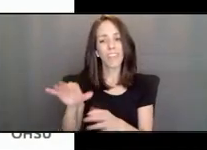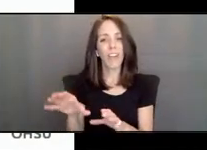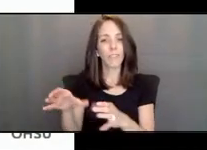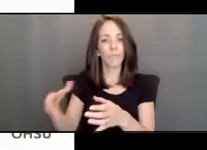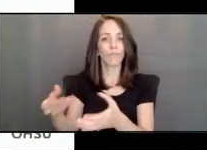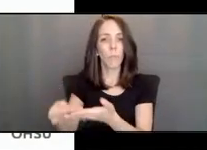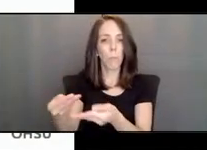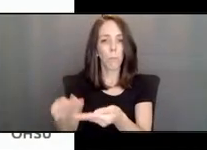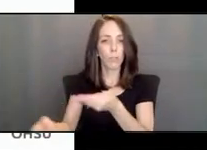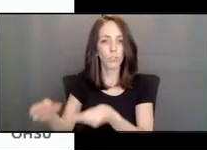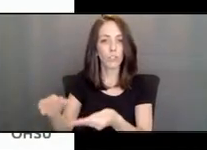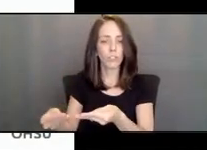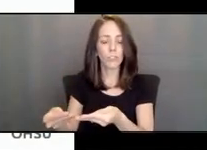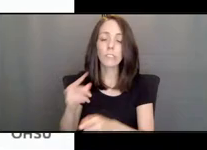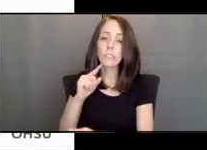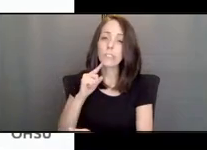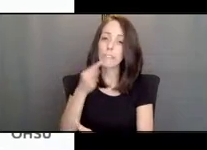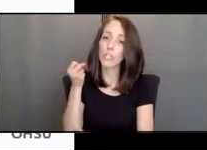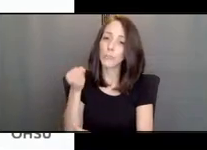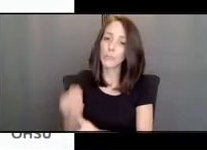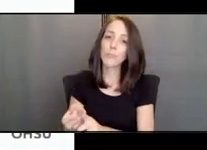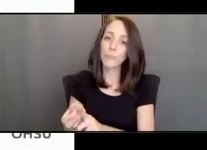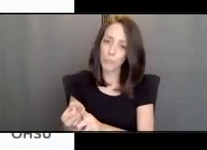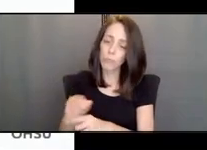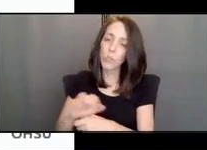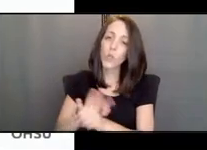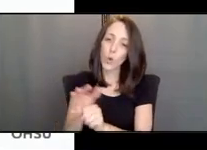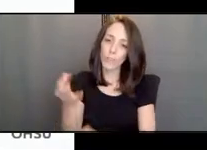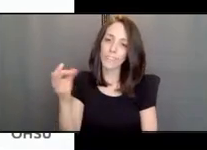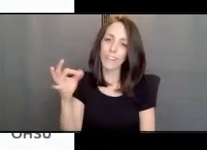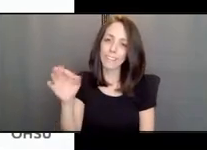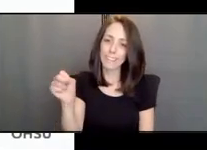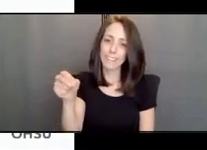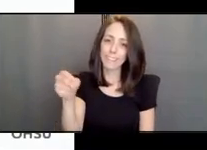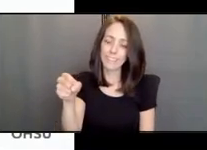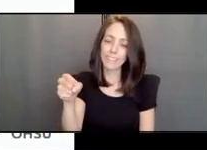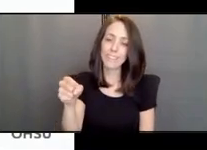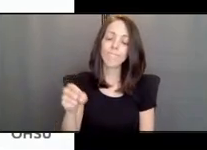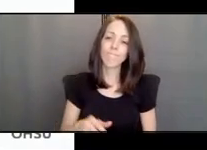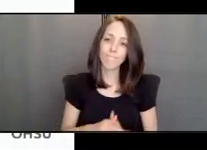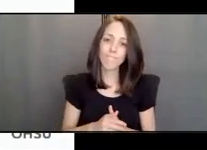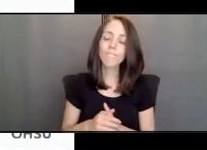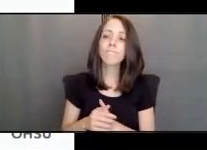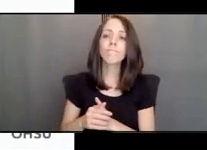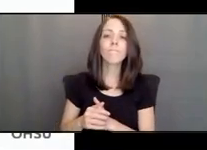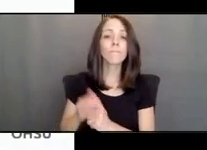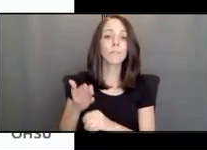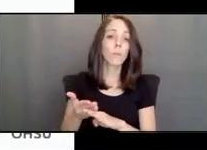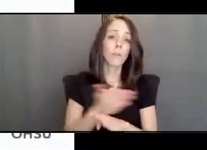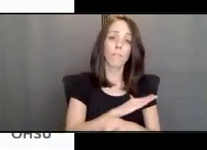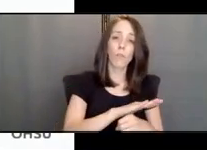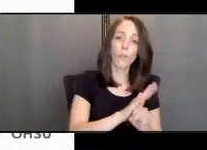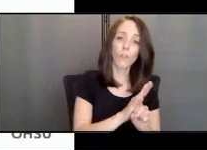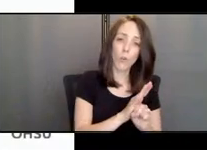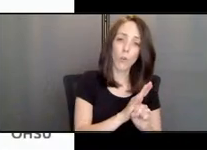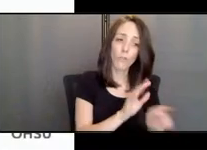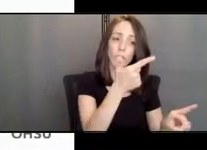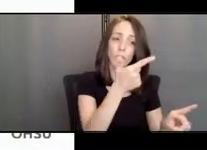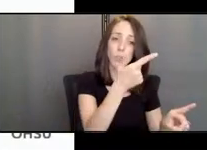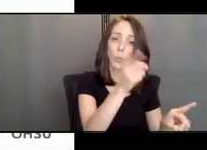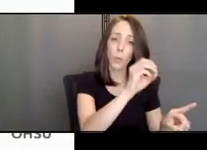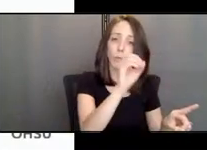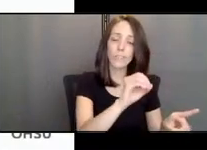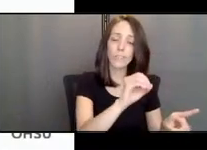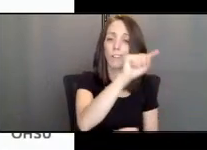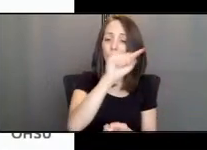severely impacted by COVID-19. The direct margin fell from a pre-pandemic 21% to